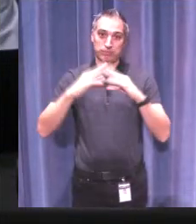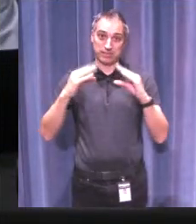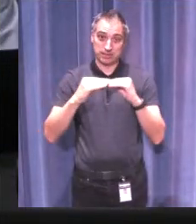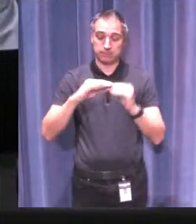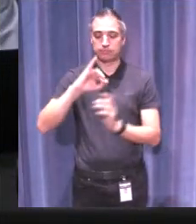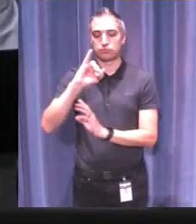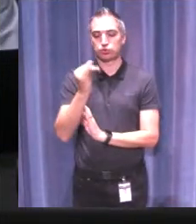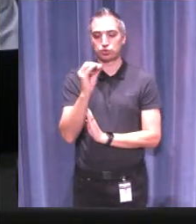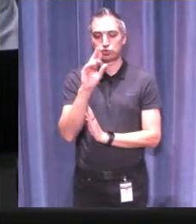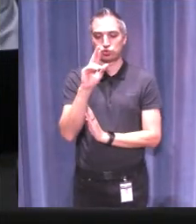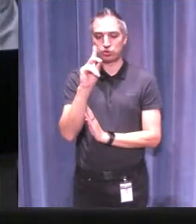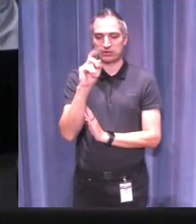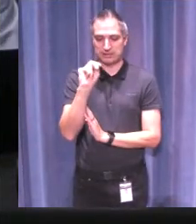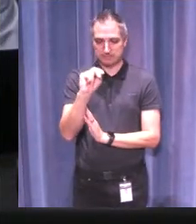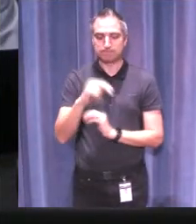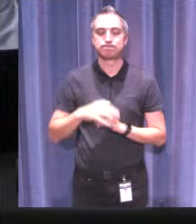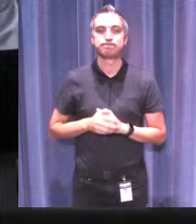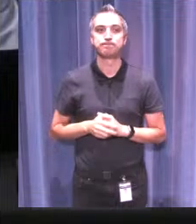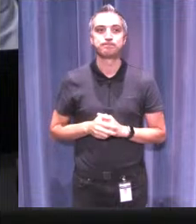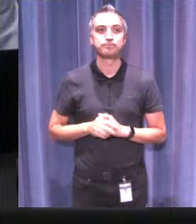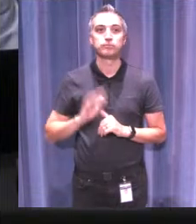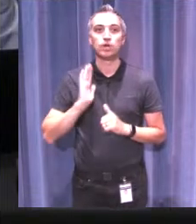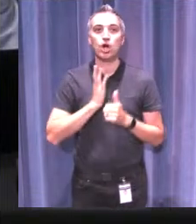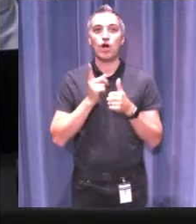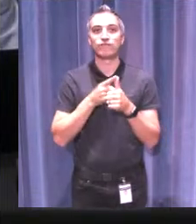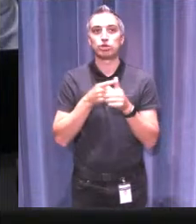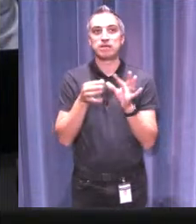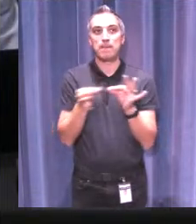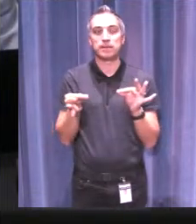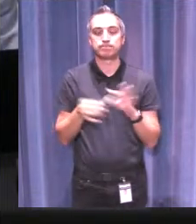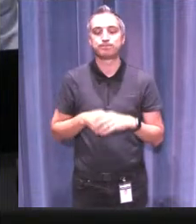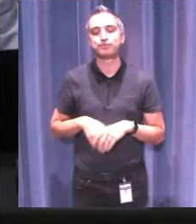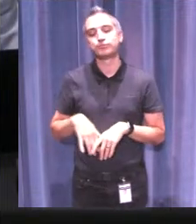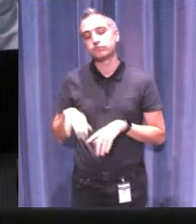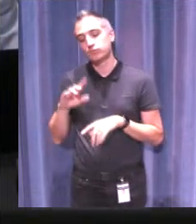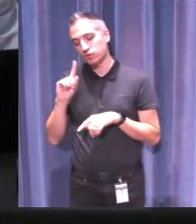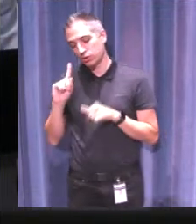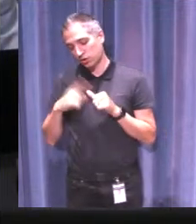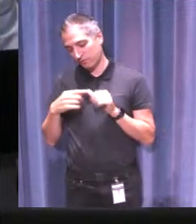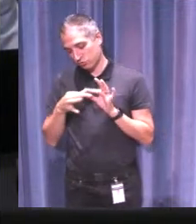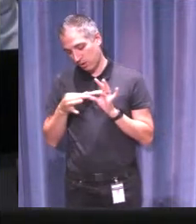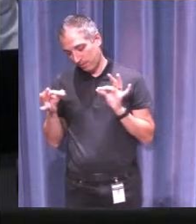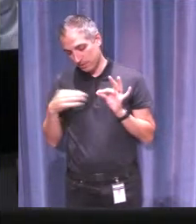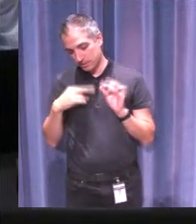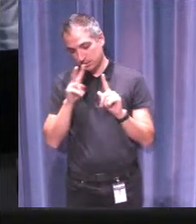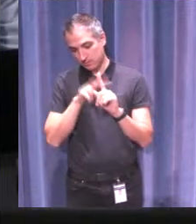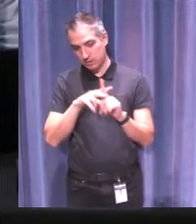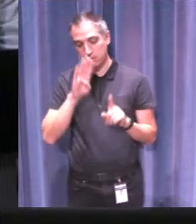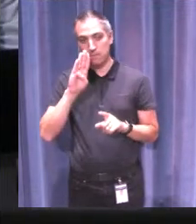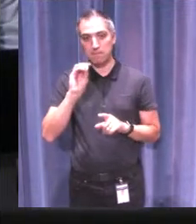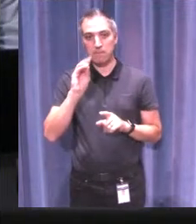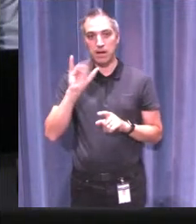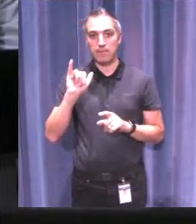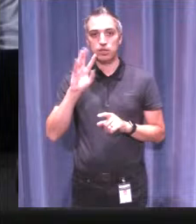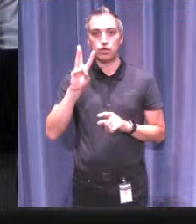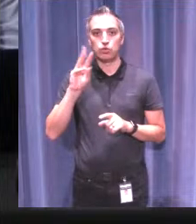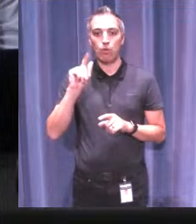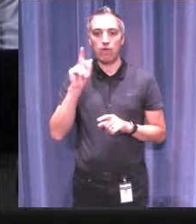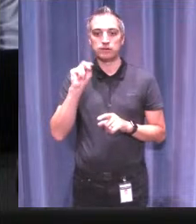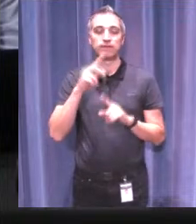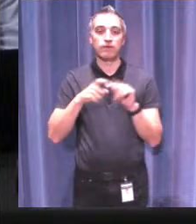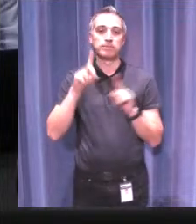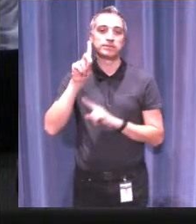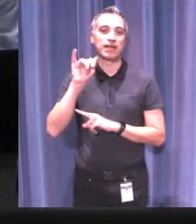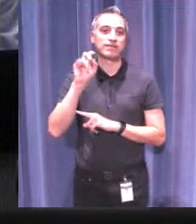Jordan, our first comment. The first comment has been submitted by Bobby Walton of Davison,